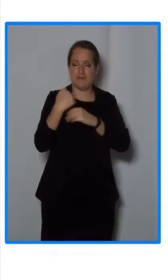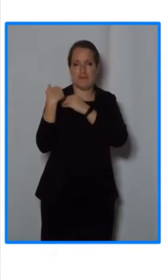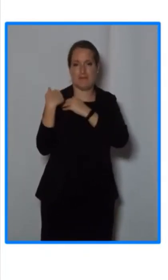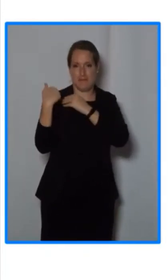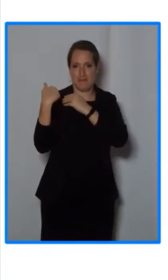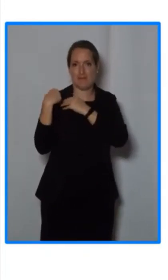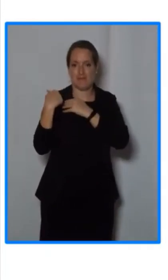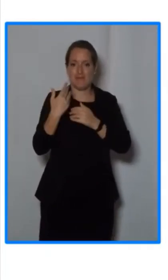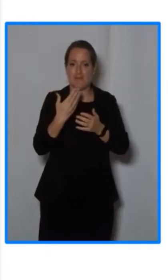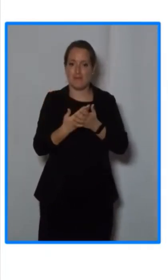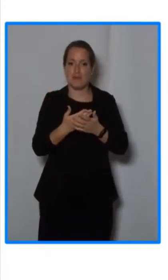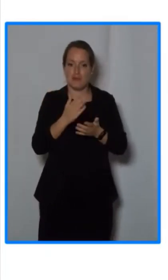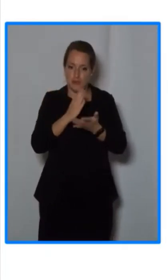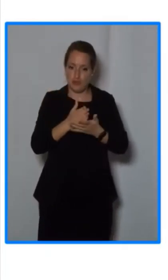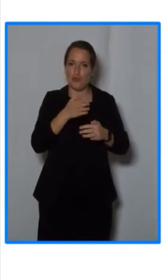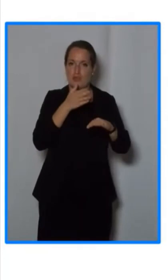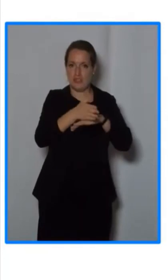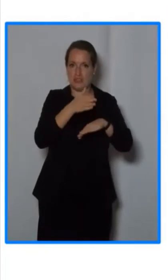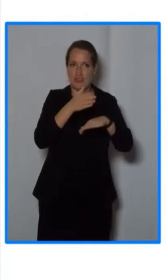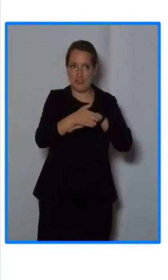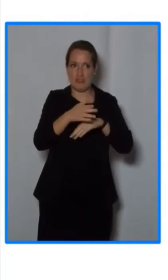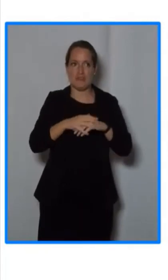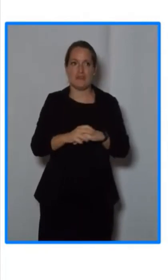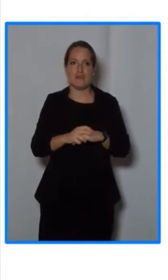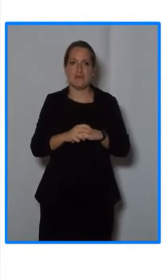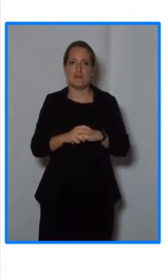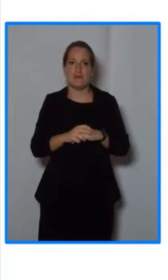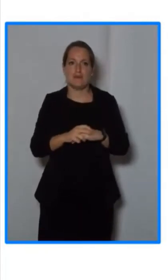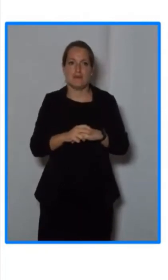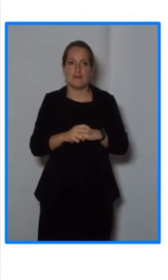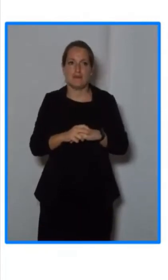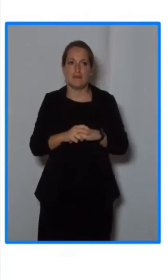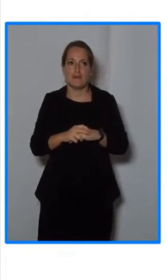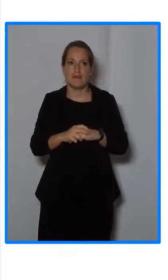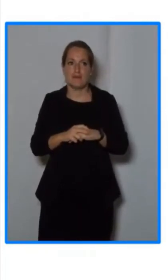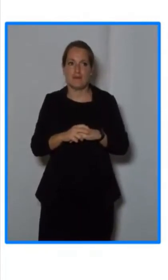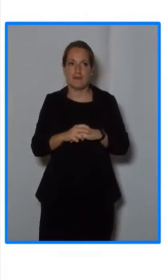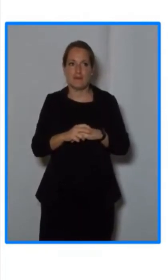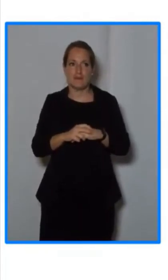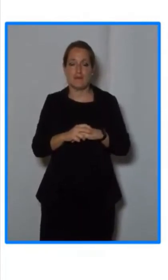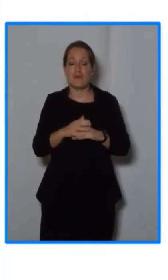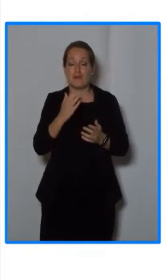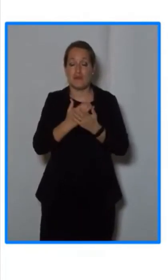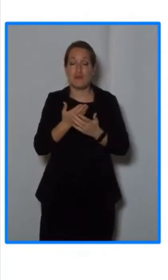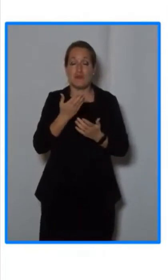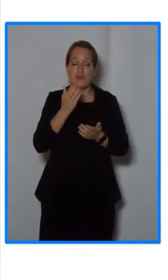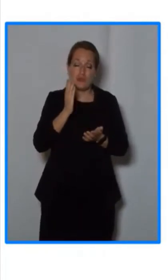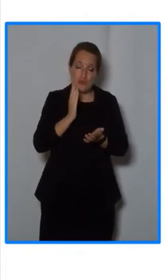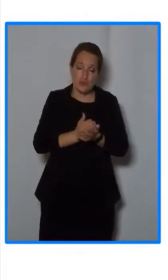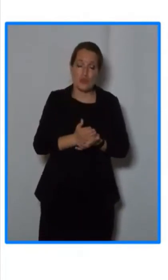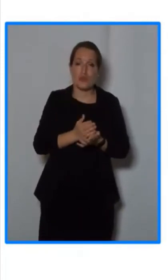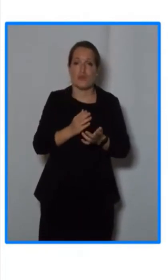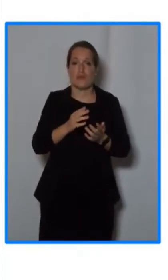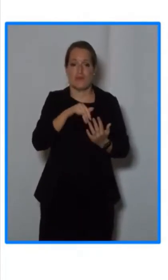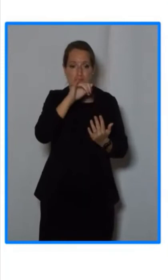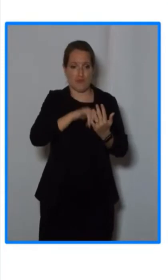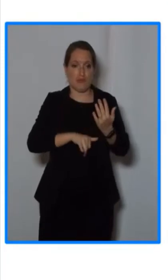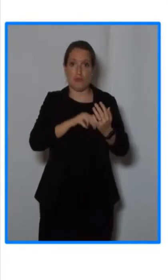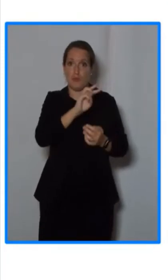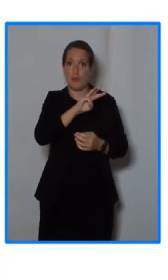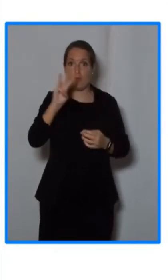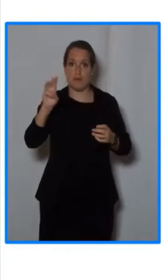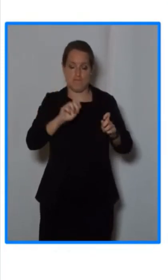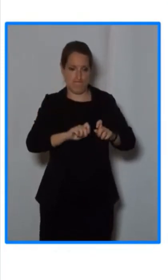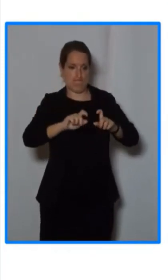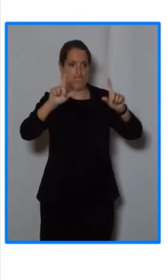also need to make sure that the DOM order and browser focus with JavaScript will work. In our team, our developers unit test their